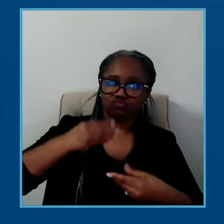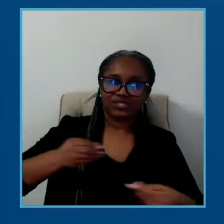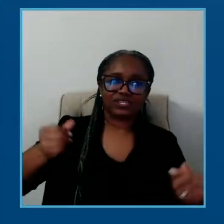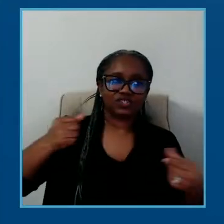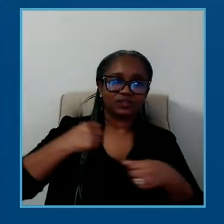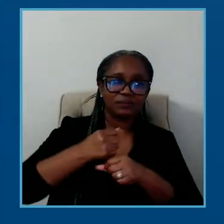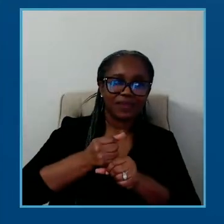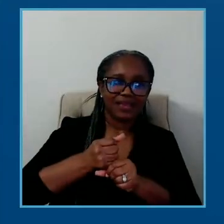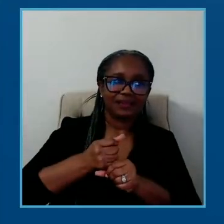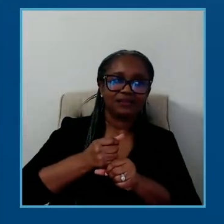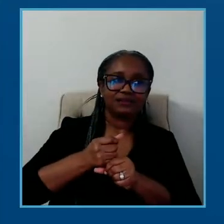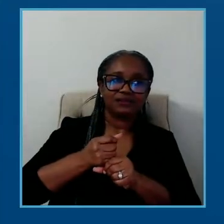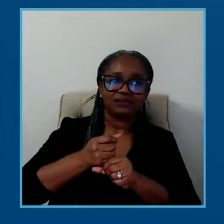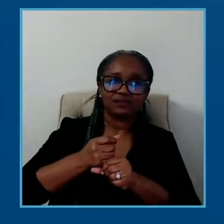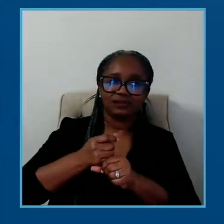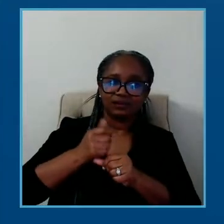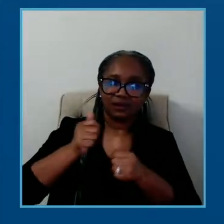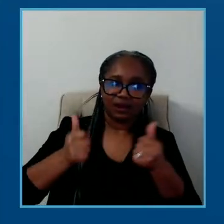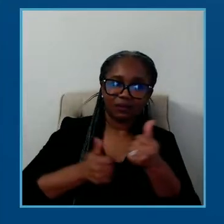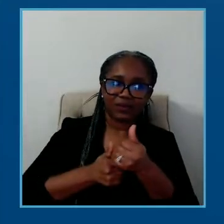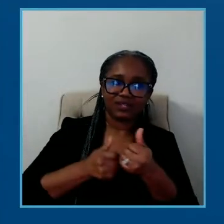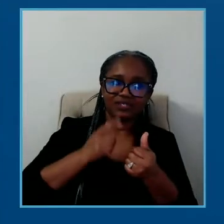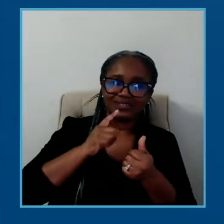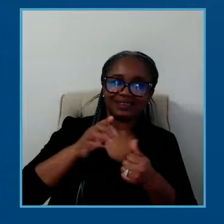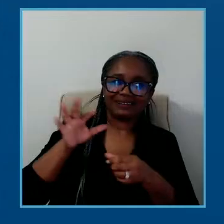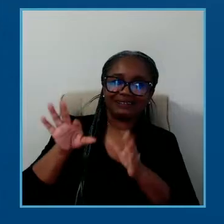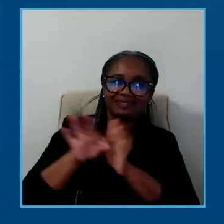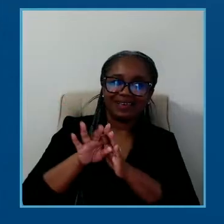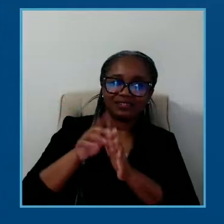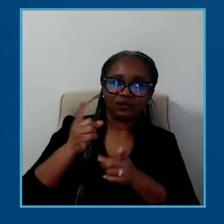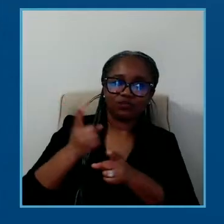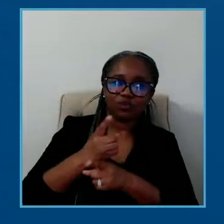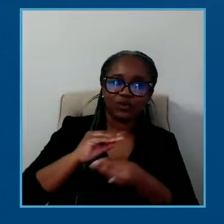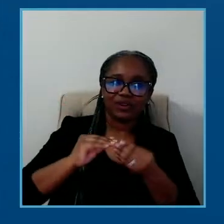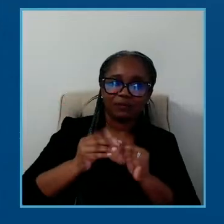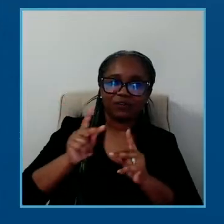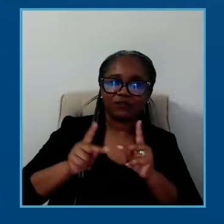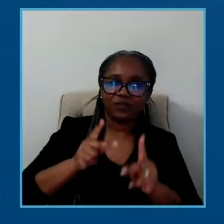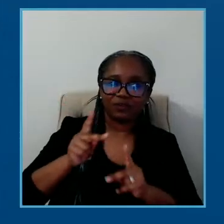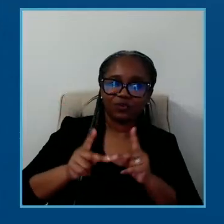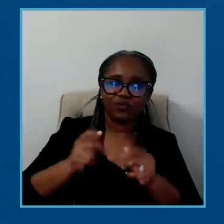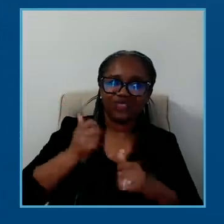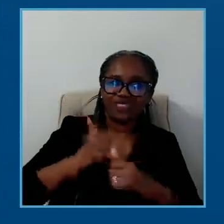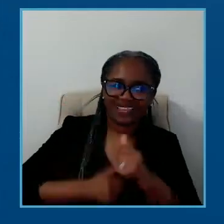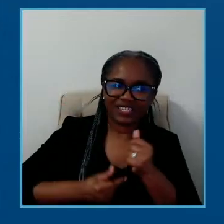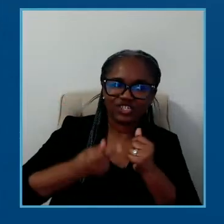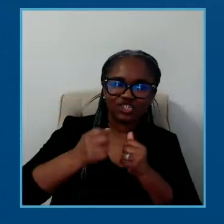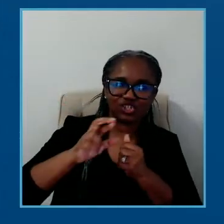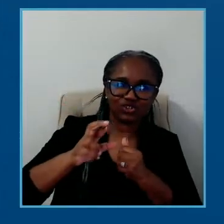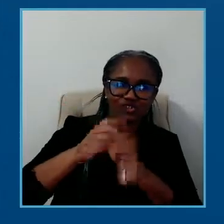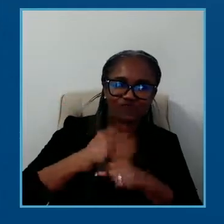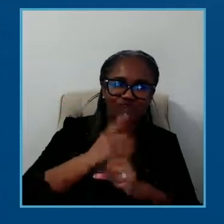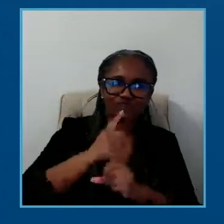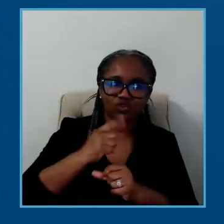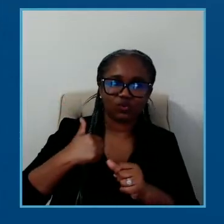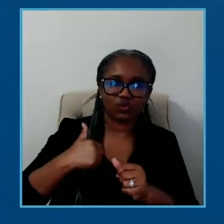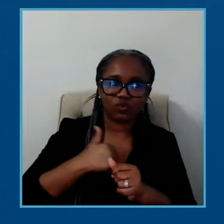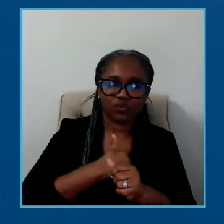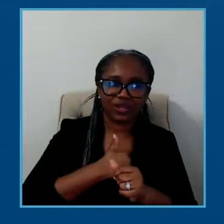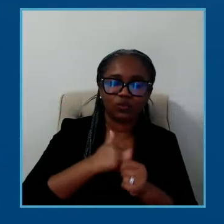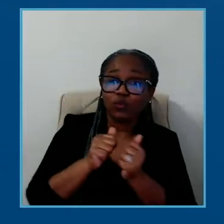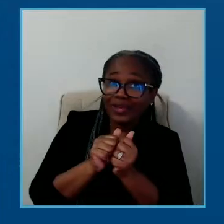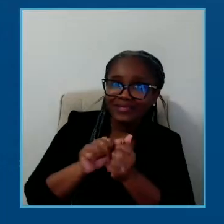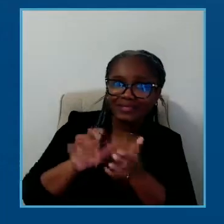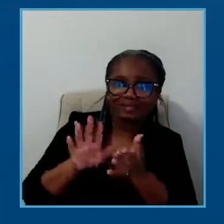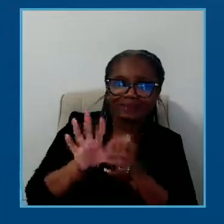Democratic Committees, the officers shall be as equally divided as practicable according to gender in accordance with Article 3,